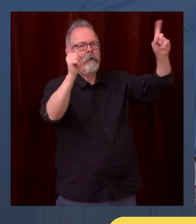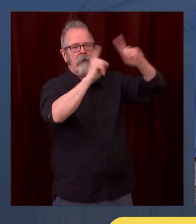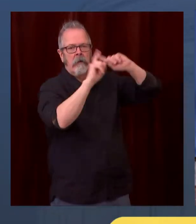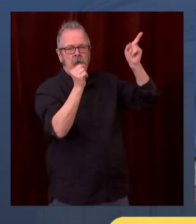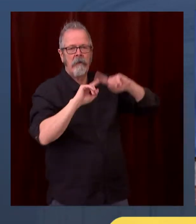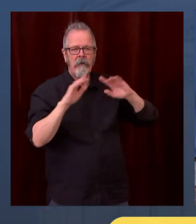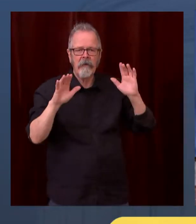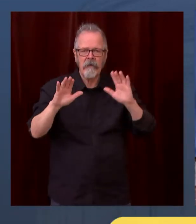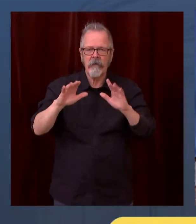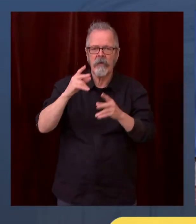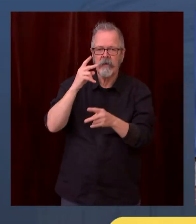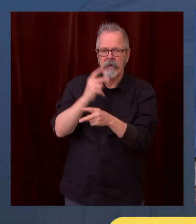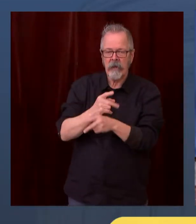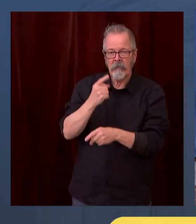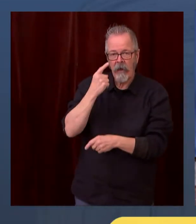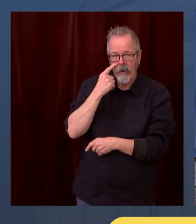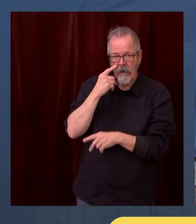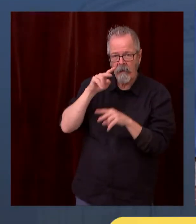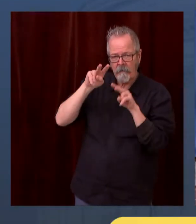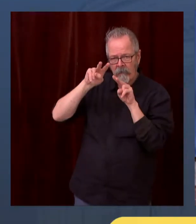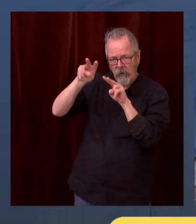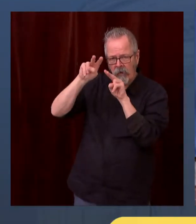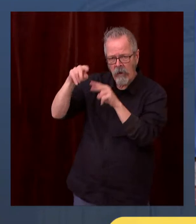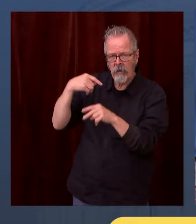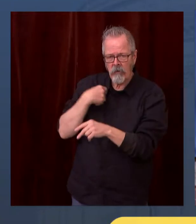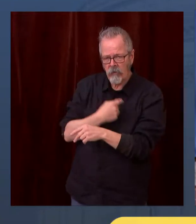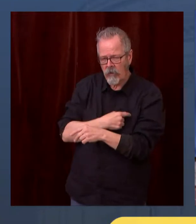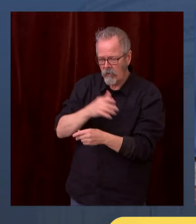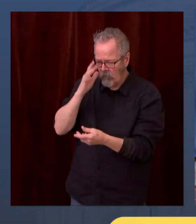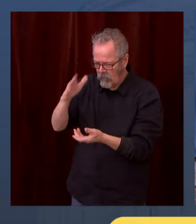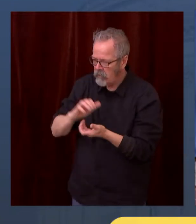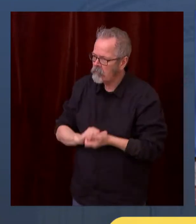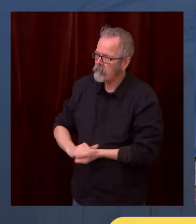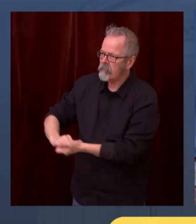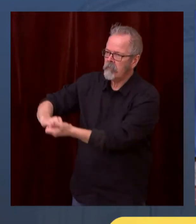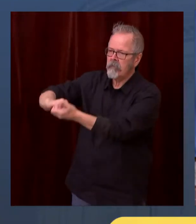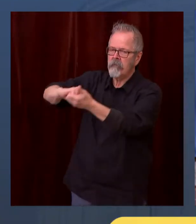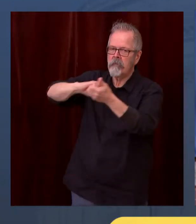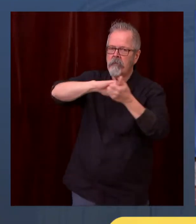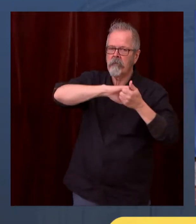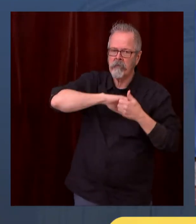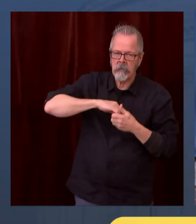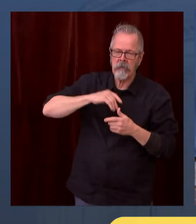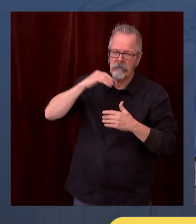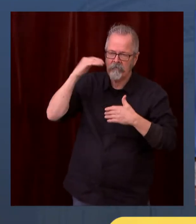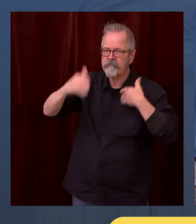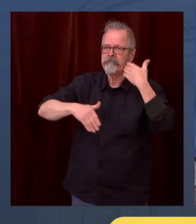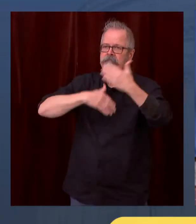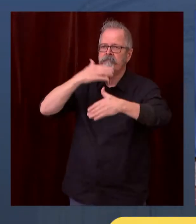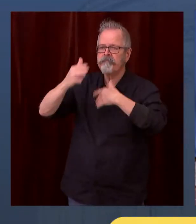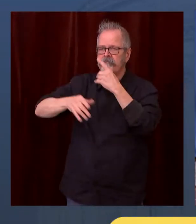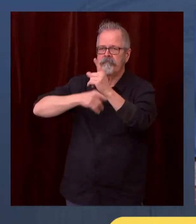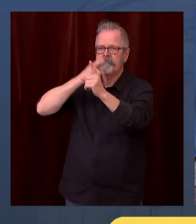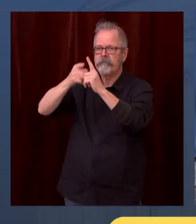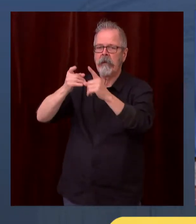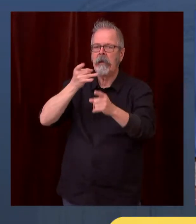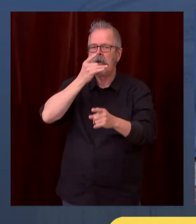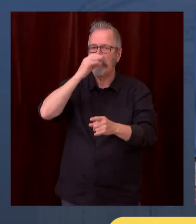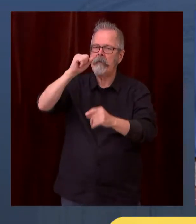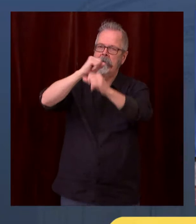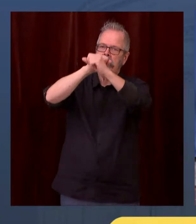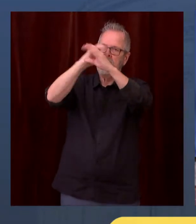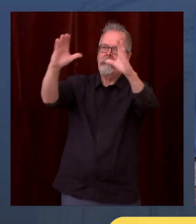ball to make sure that we keep working together to continue this rate of progress we're having in our state. It is not easy working